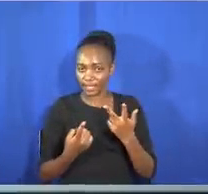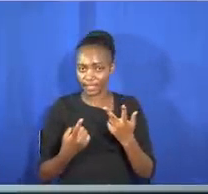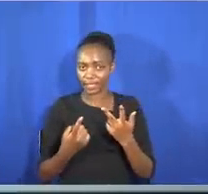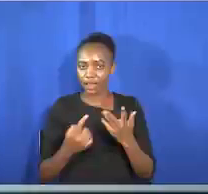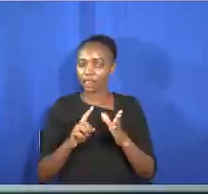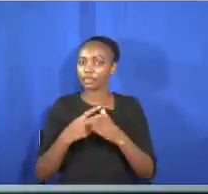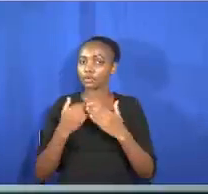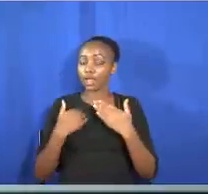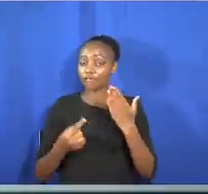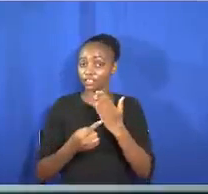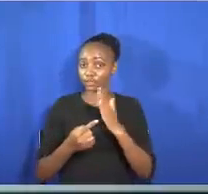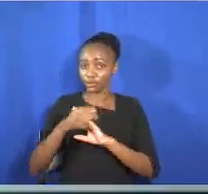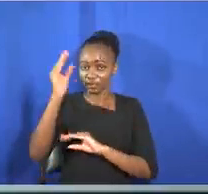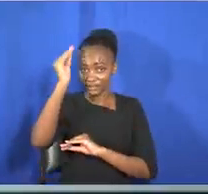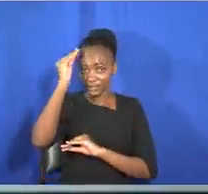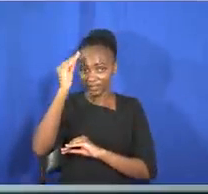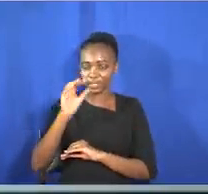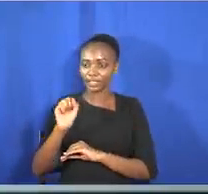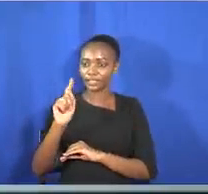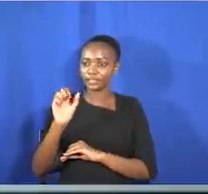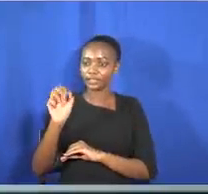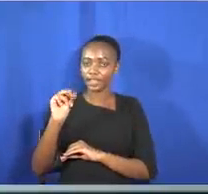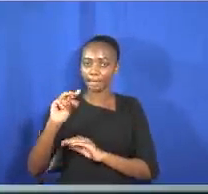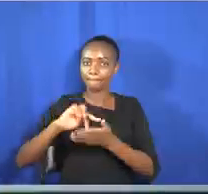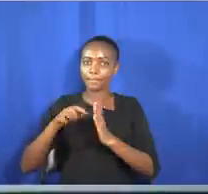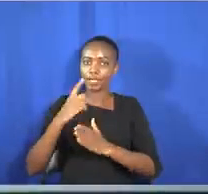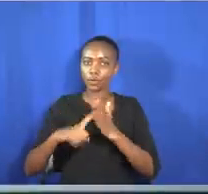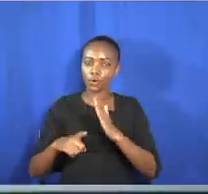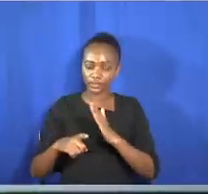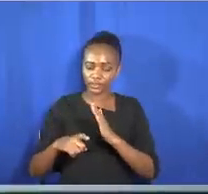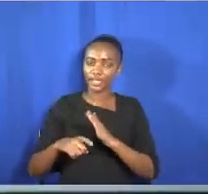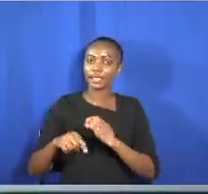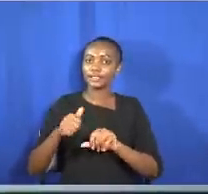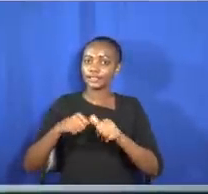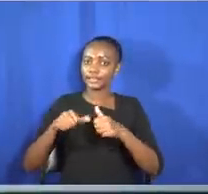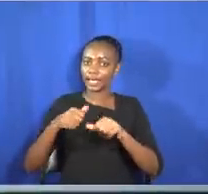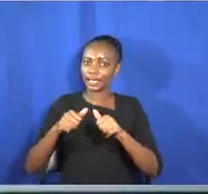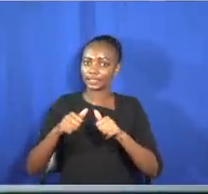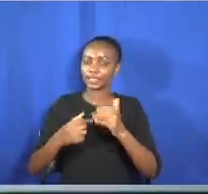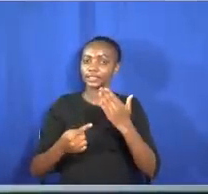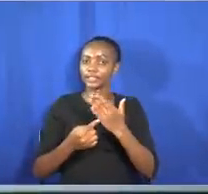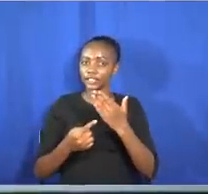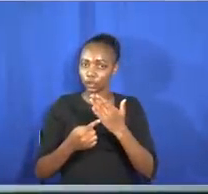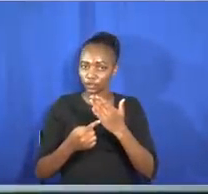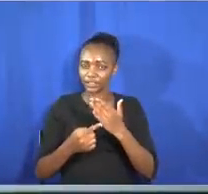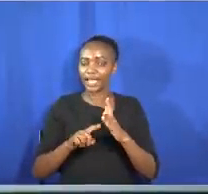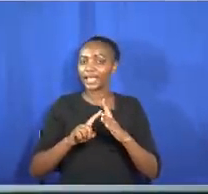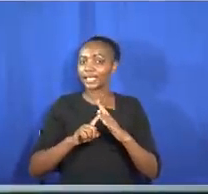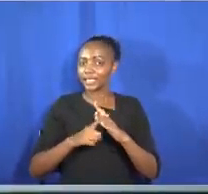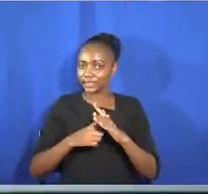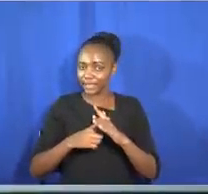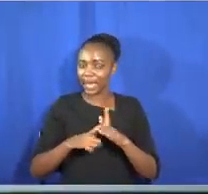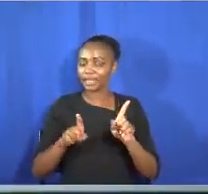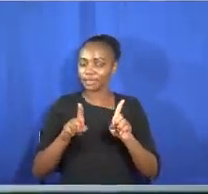engineering, careers, and technology studies. So STEM, science, technology,